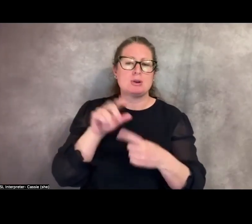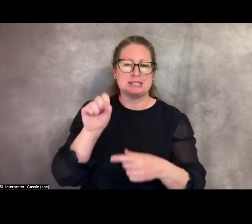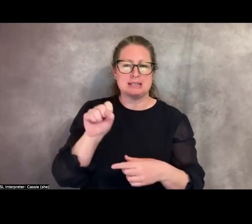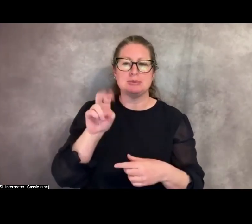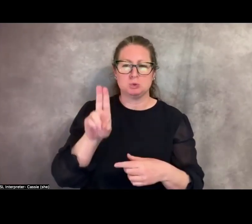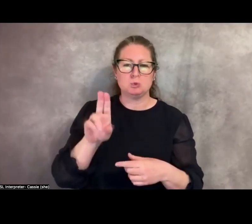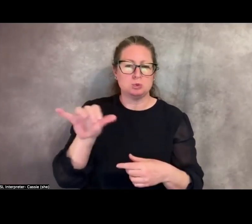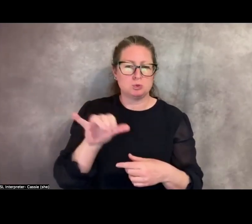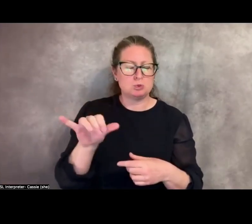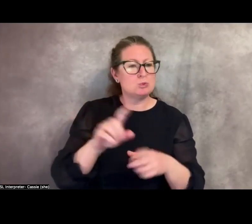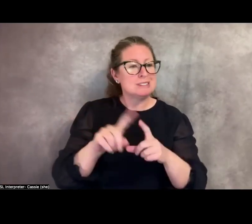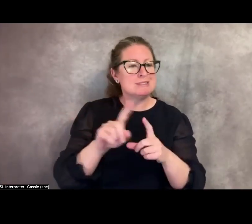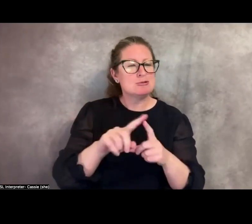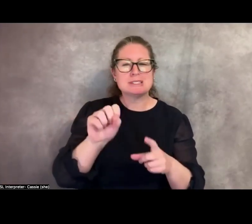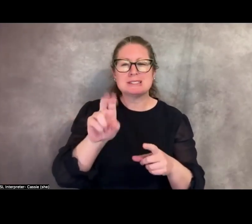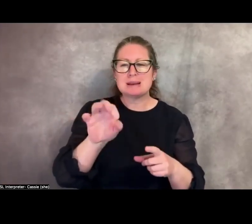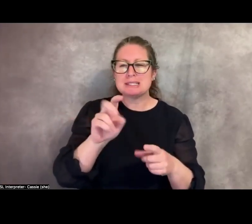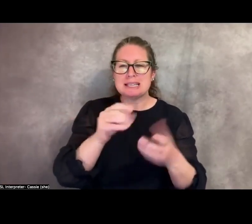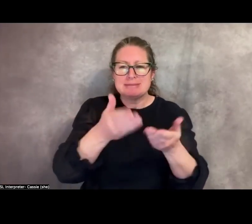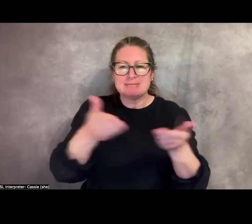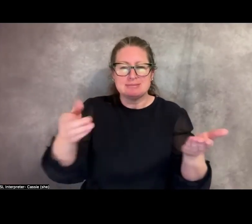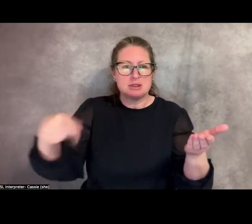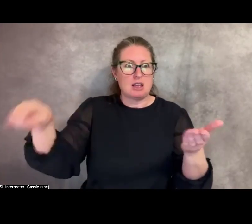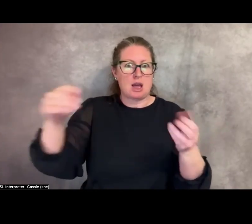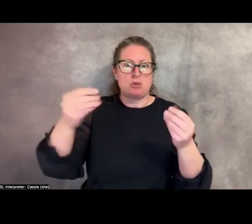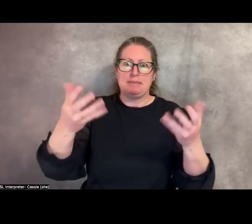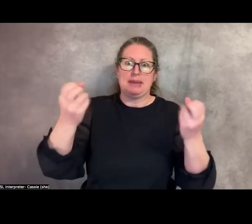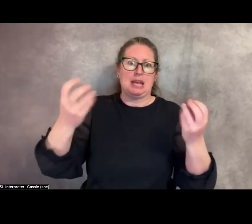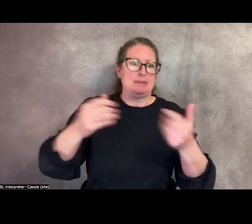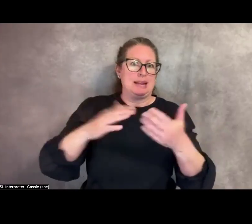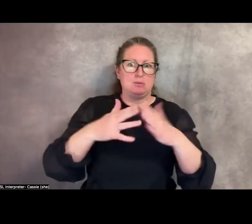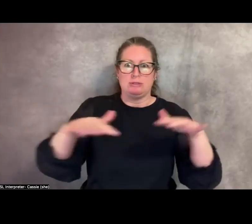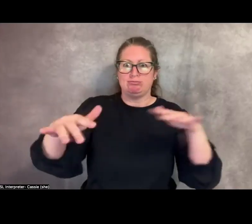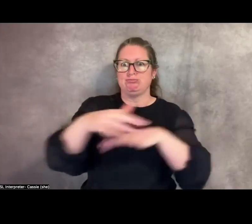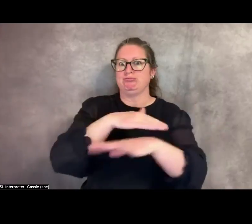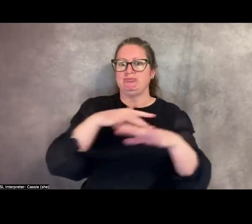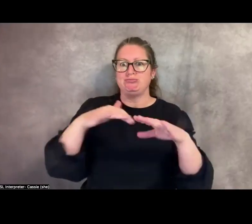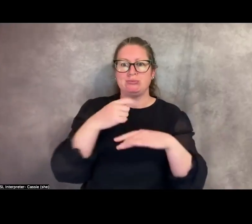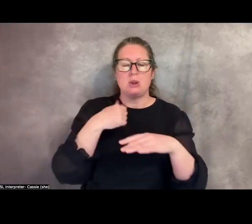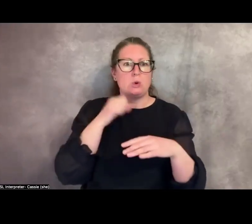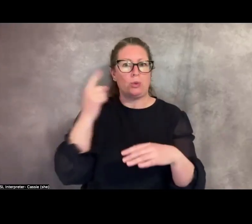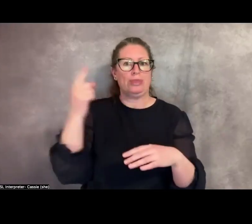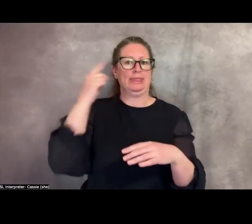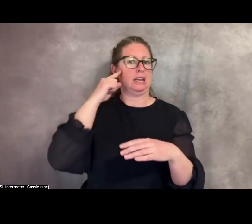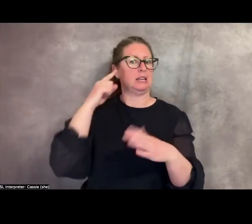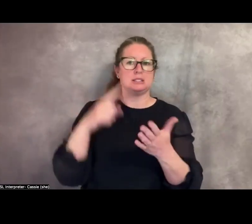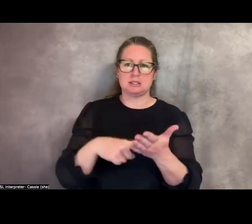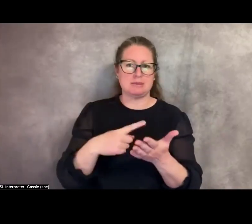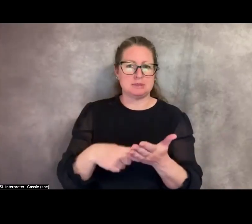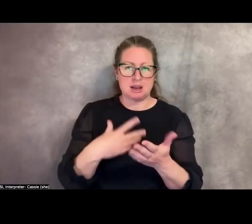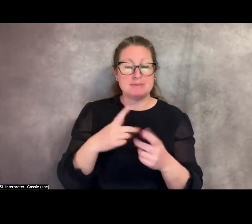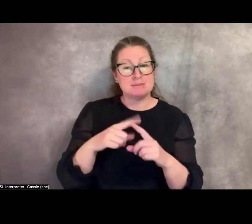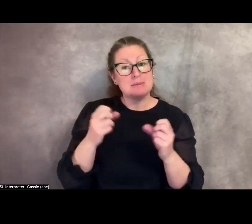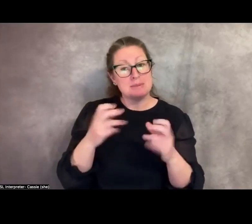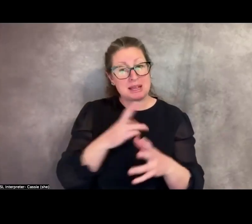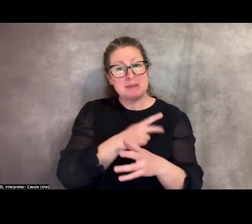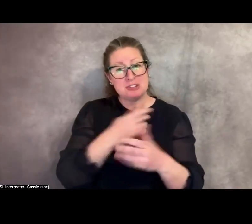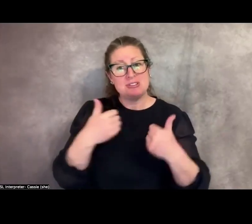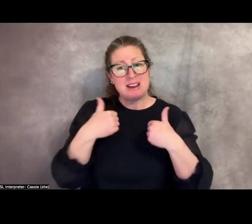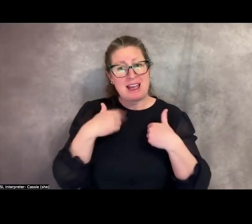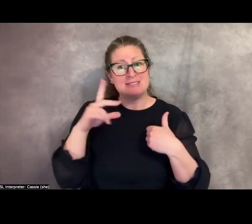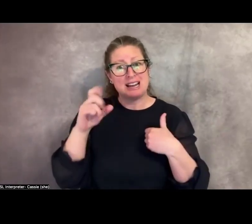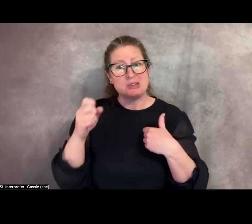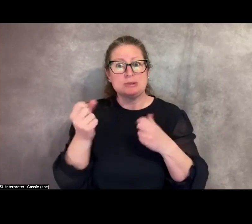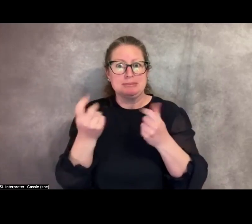there, and it was great because there's a lot of substances out there in the community. We don't even think of this, and a lot of our patients have dual diagnoses. So just